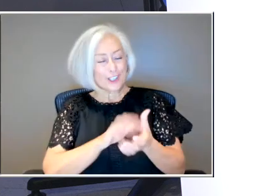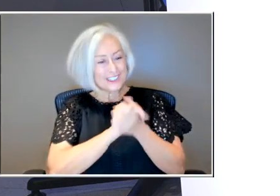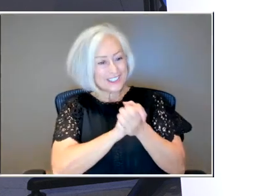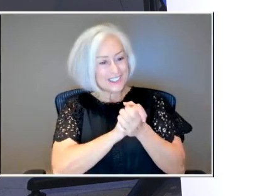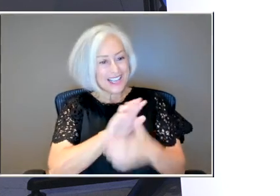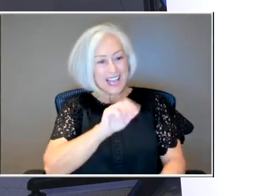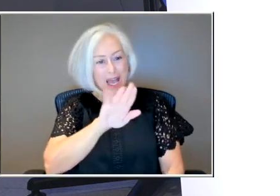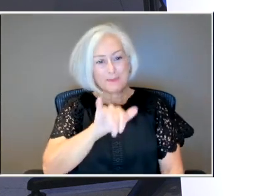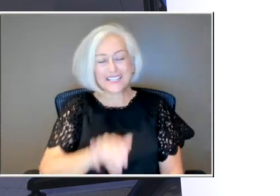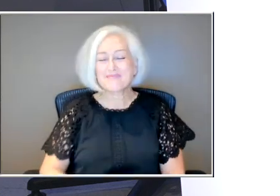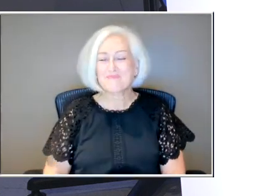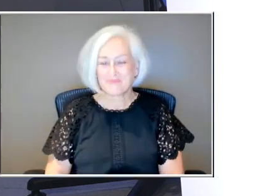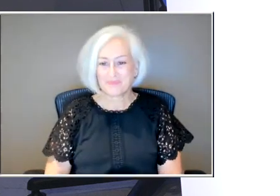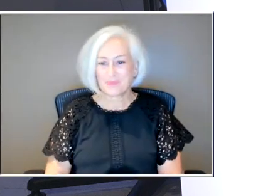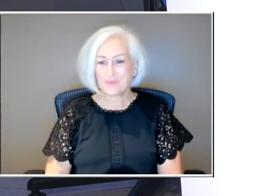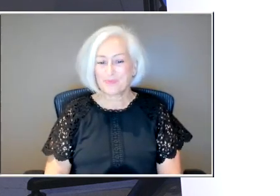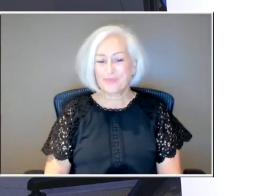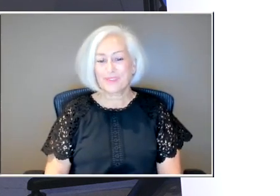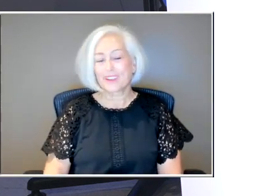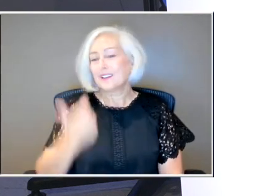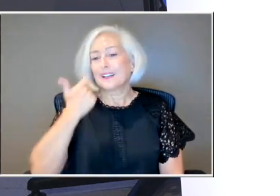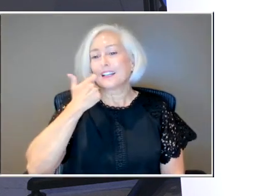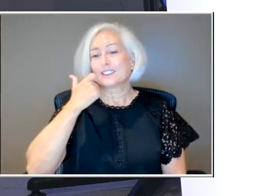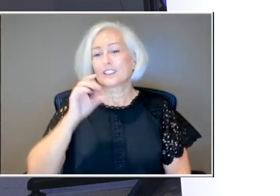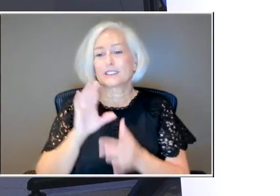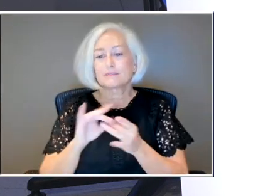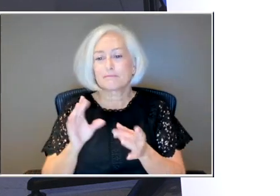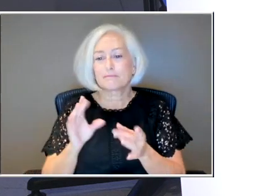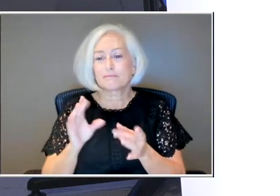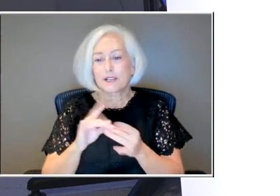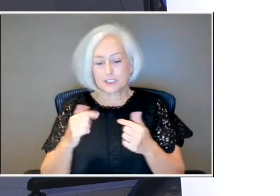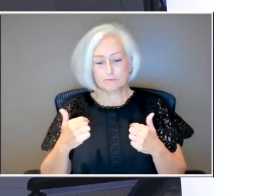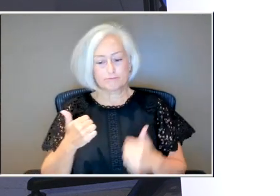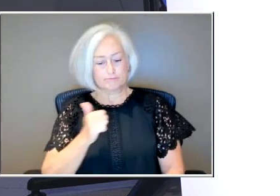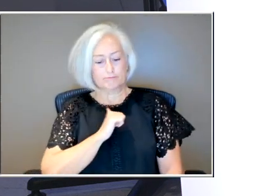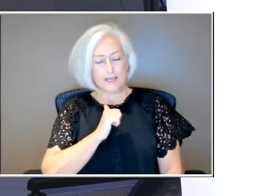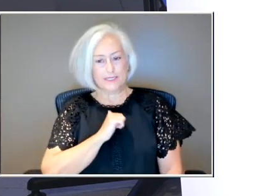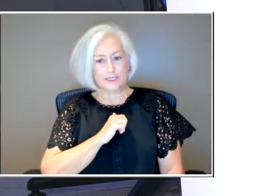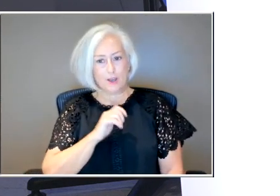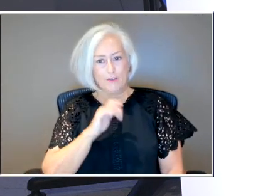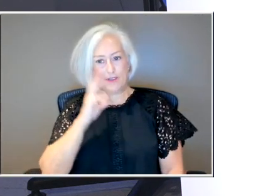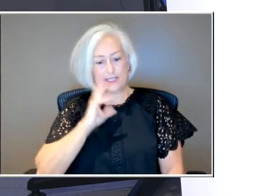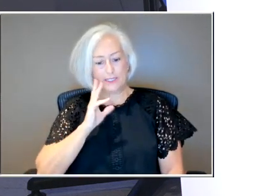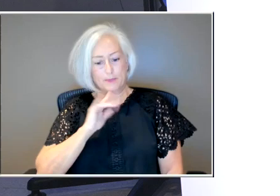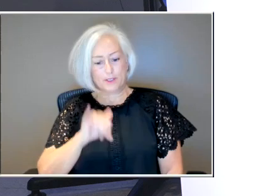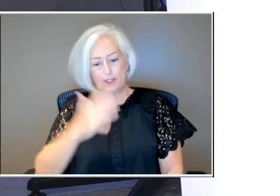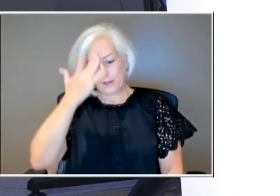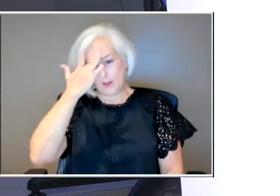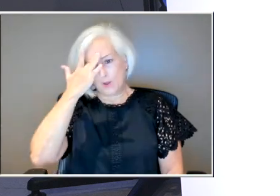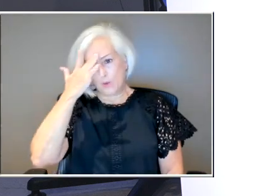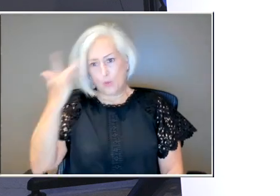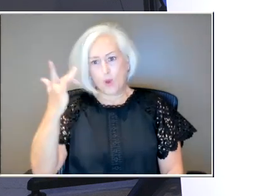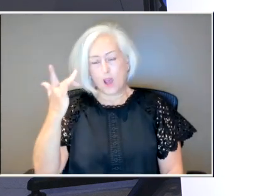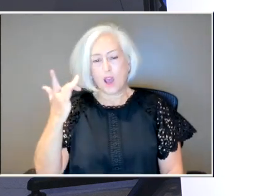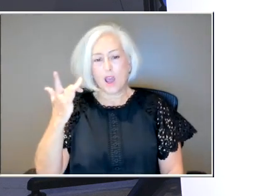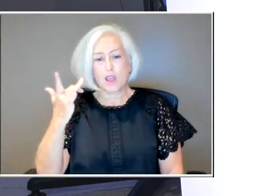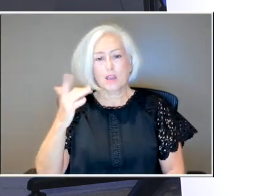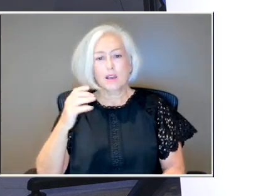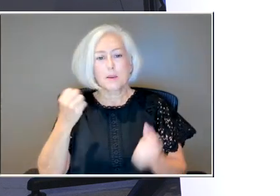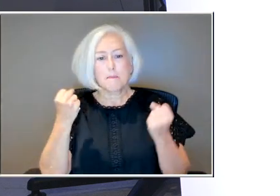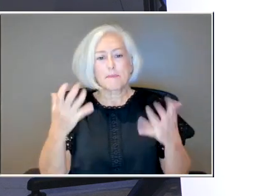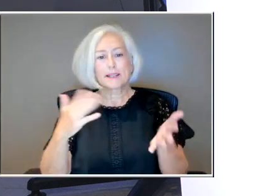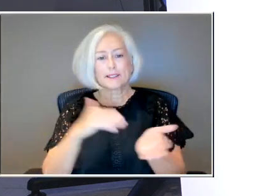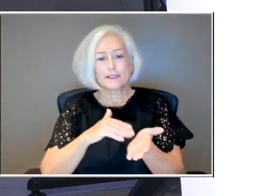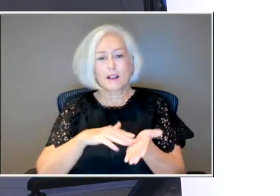And I just mentioned I was one of these people. Well, why does it seem so common that it gets sometimes dismissed? Why is that so?